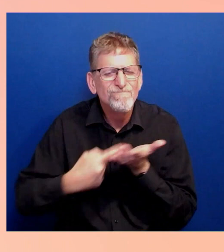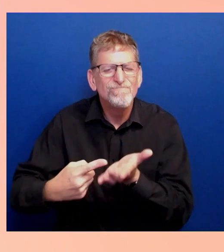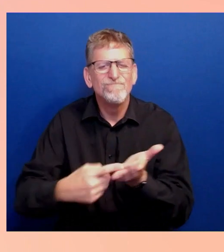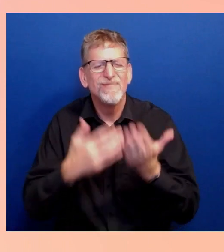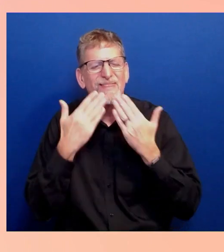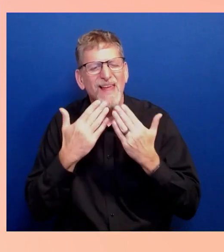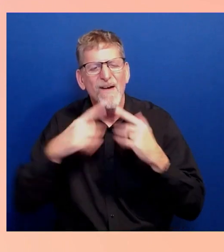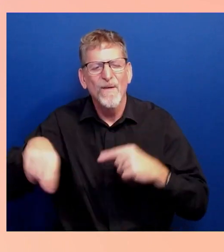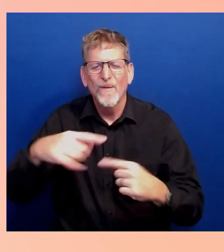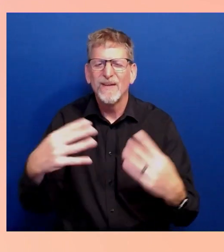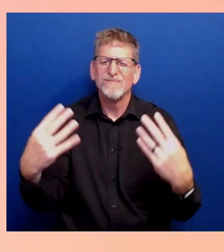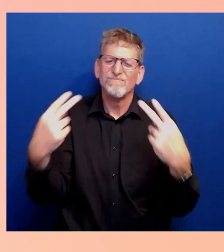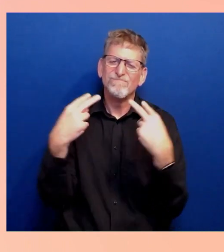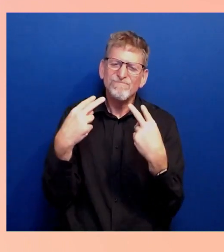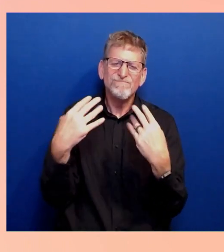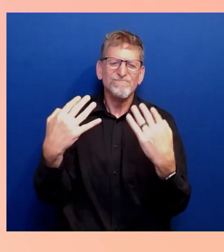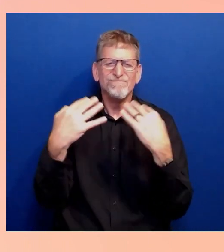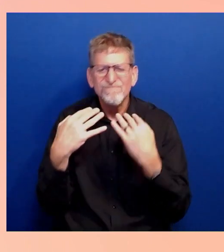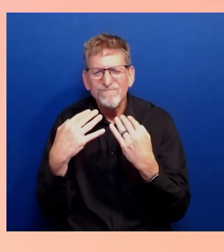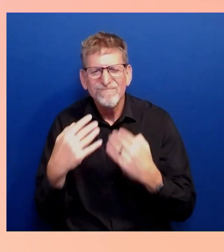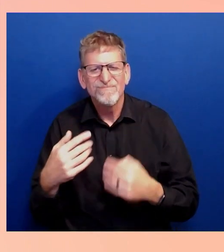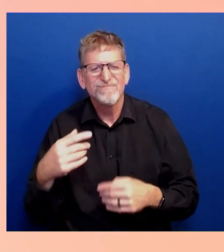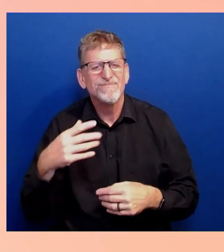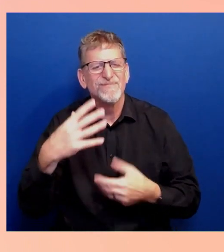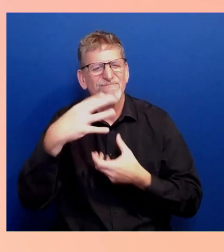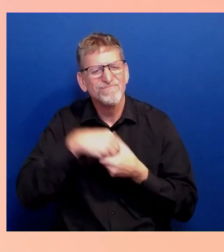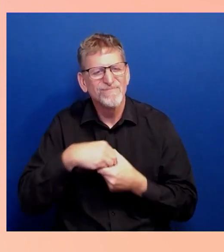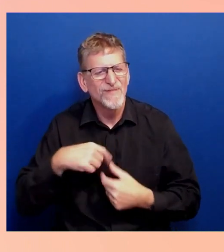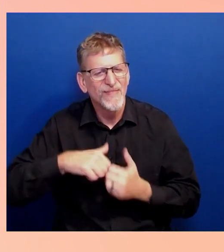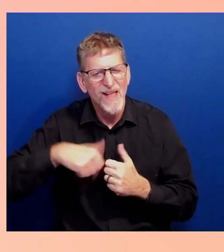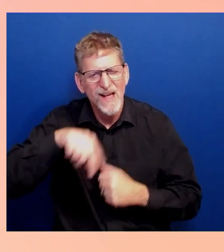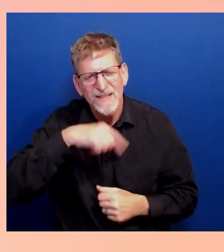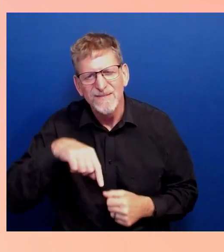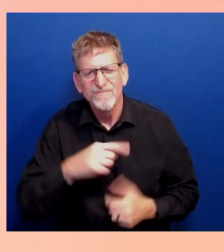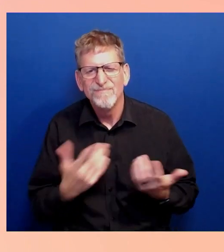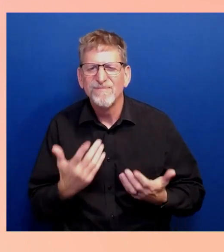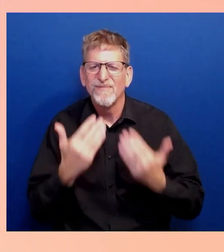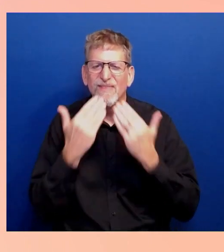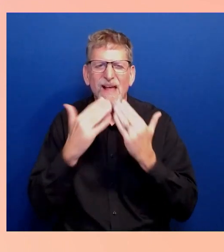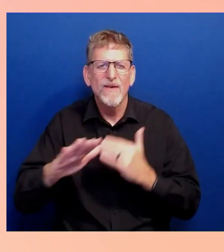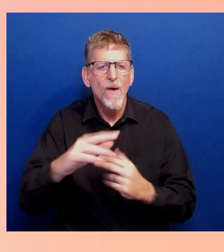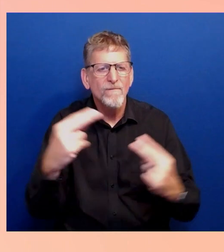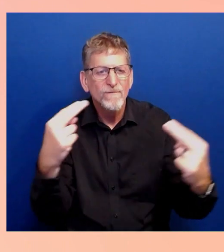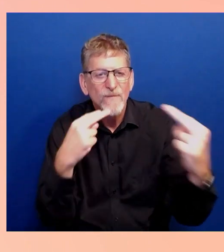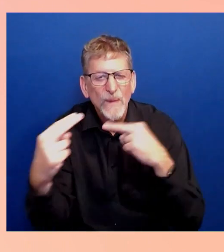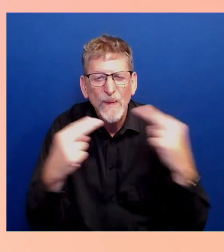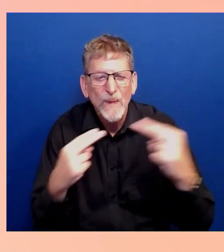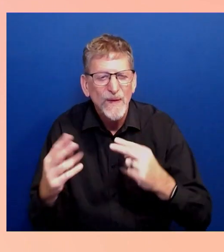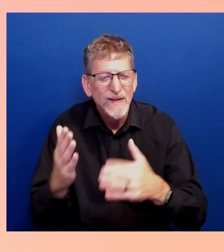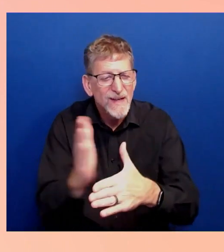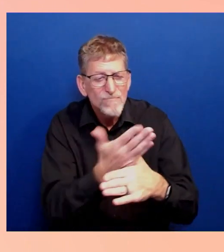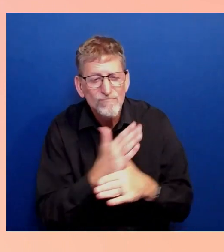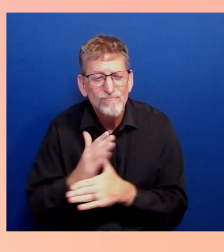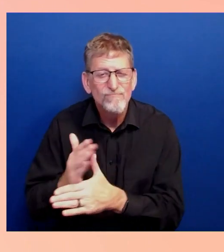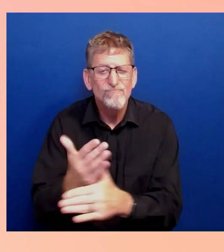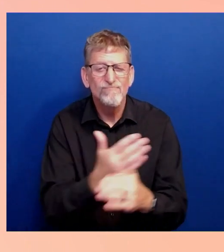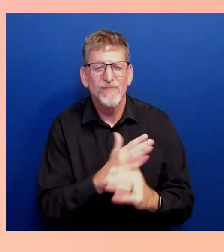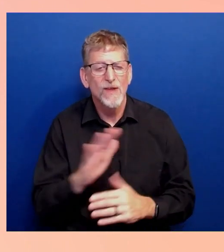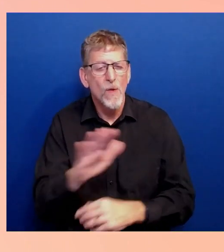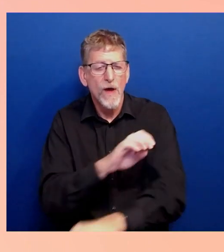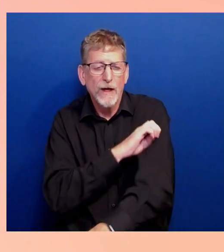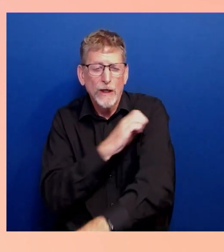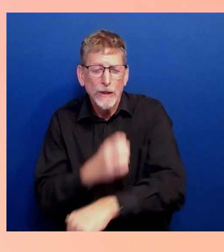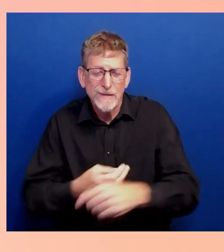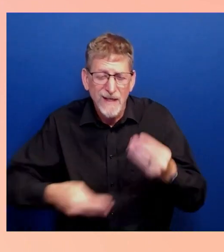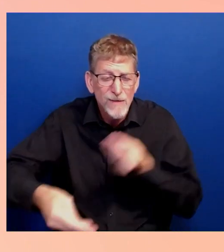with us today for bringing their voice, their perspective, and their energy to helping to create the policy change